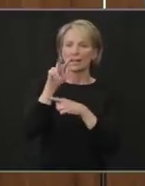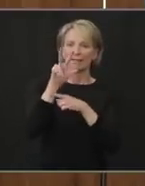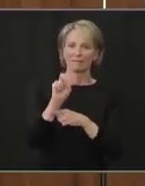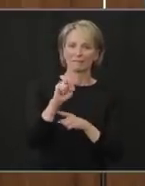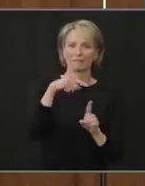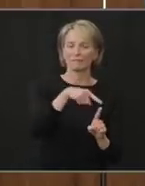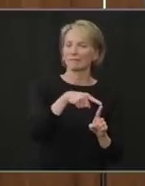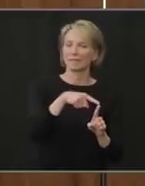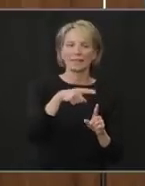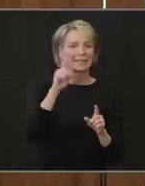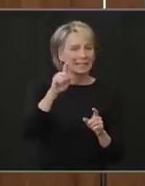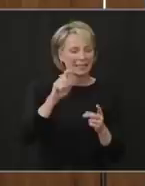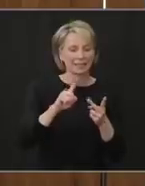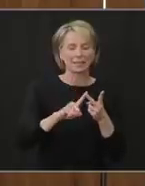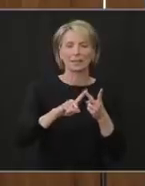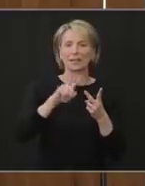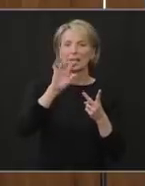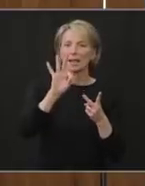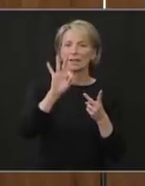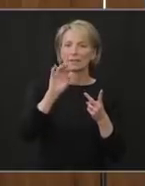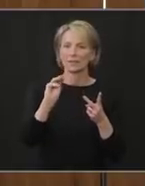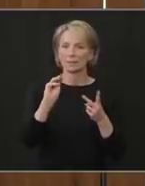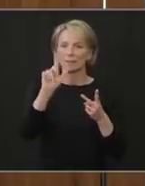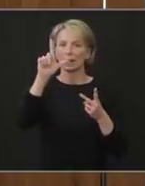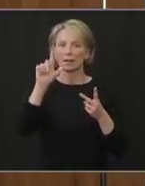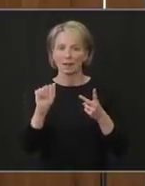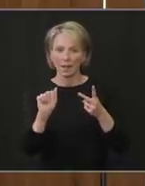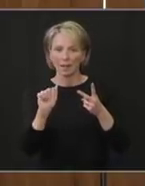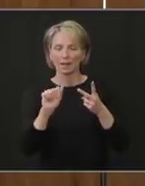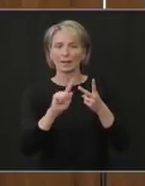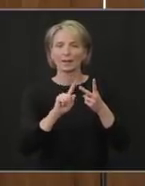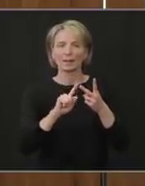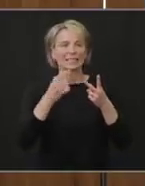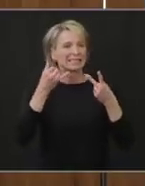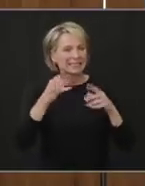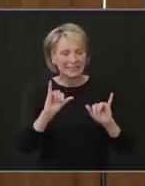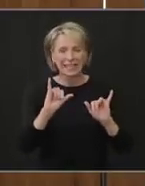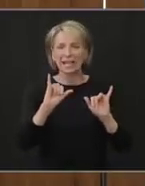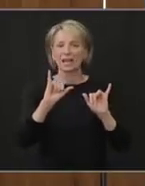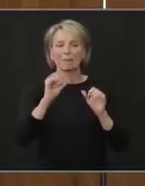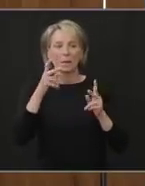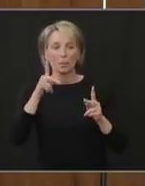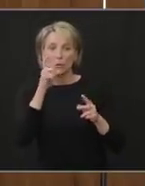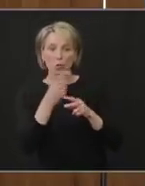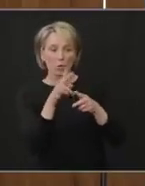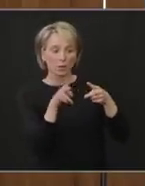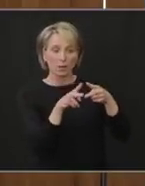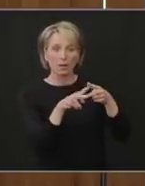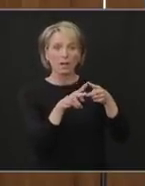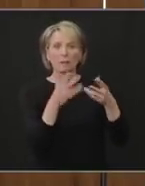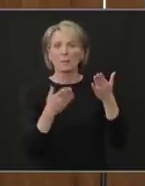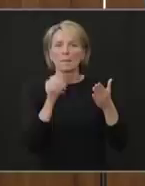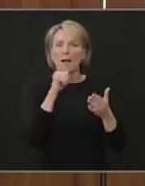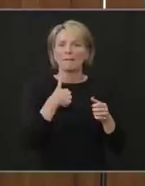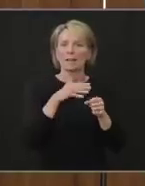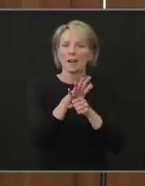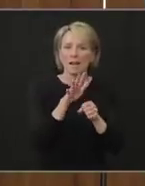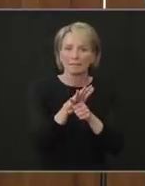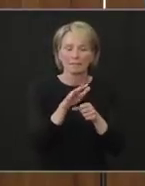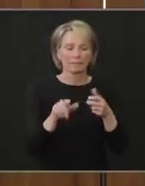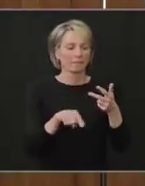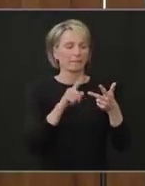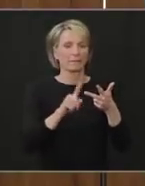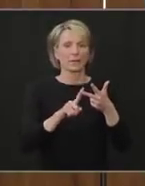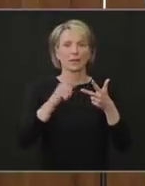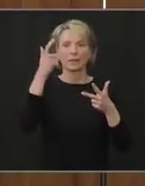workers. Family and medical leave still leaves many without recourse. Pensions